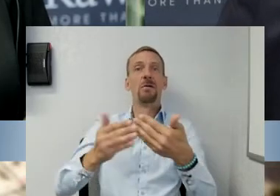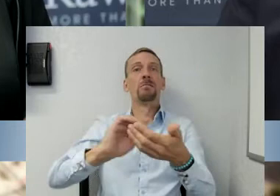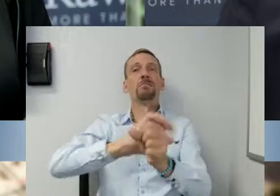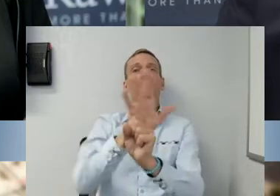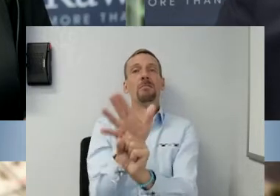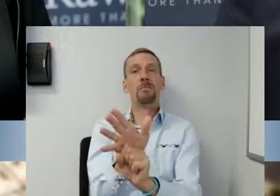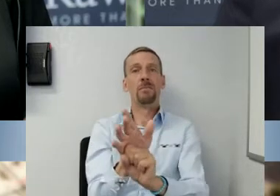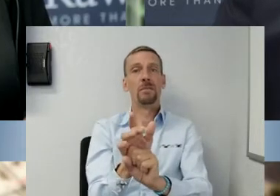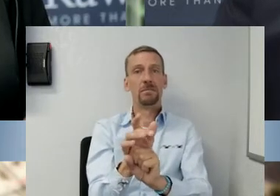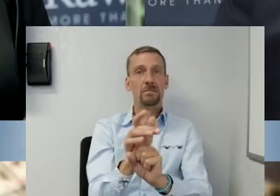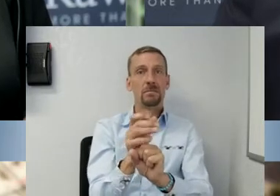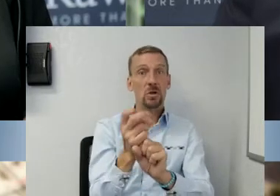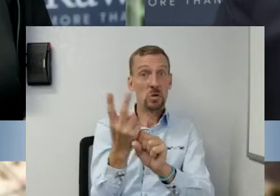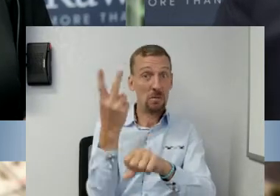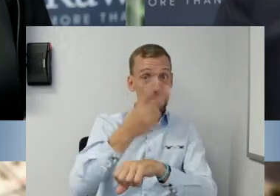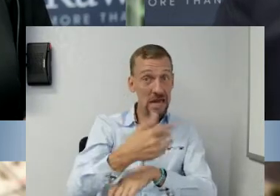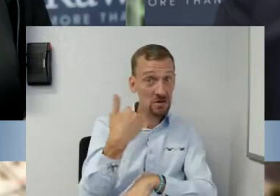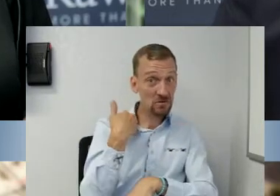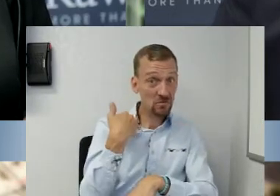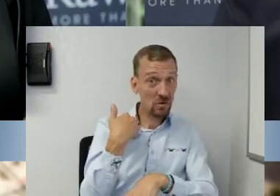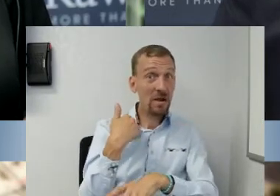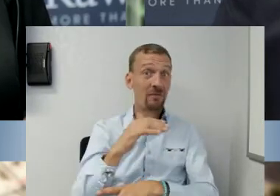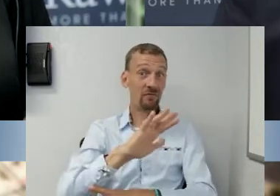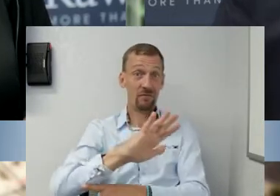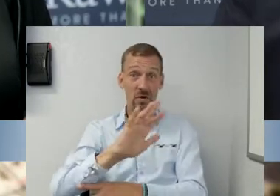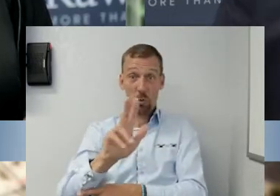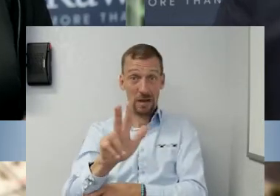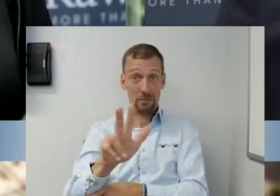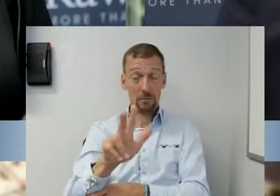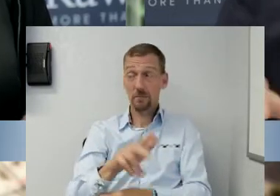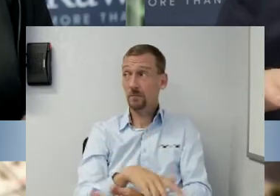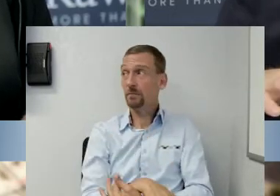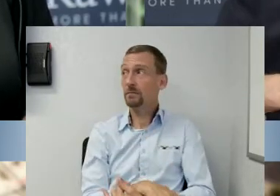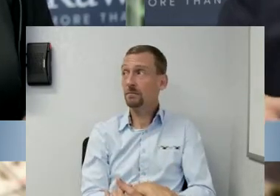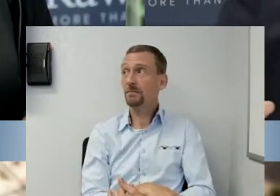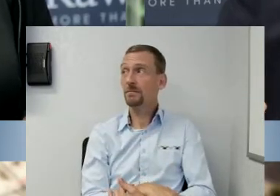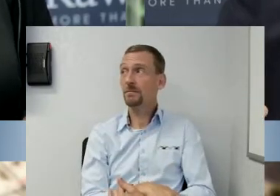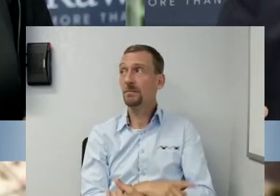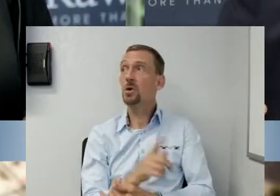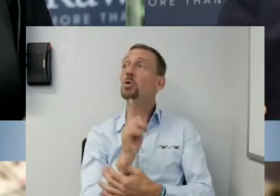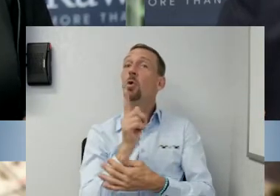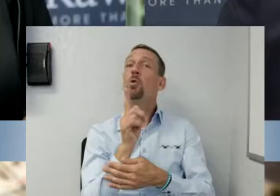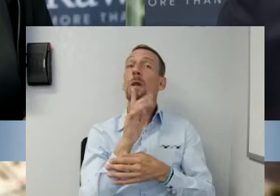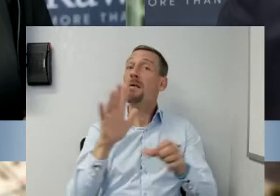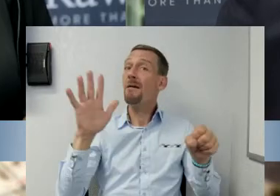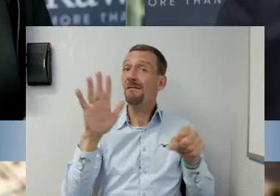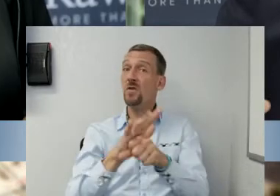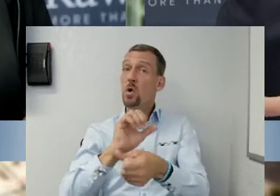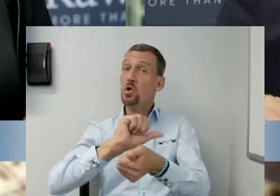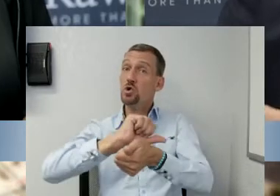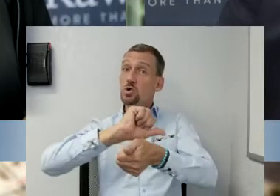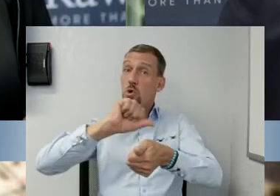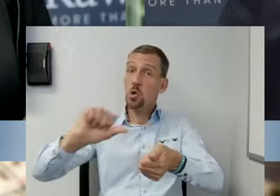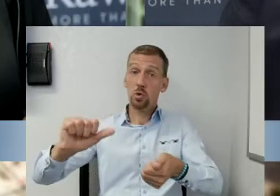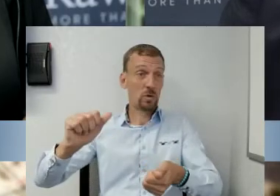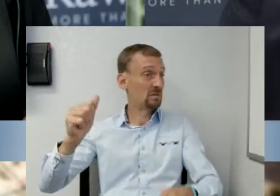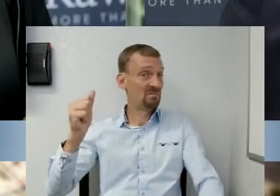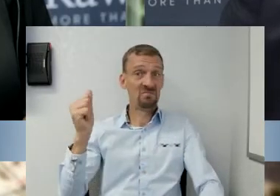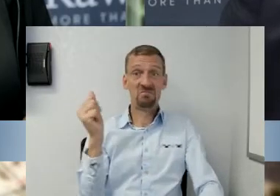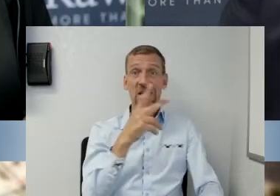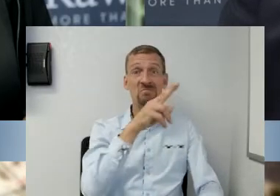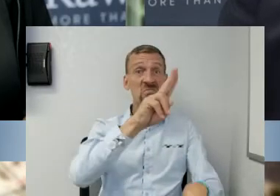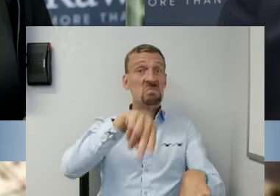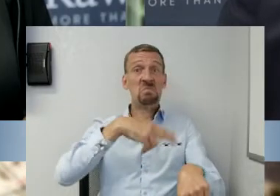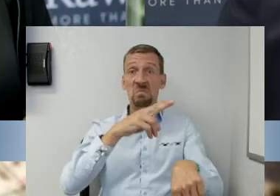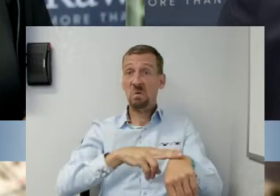did 53 cases. So in terms of total surgery, we're back to where